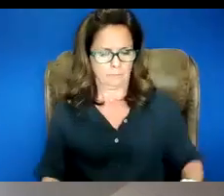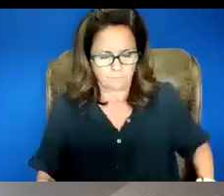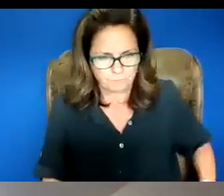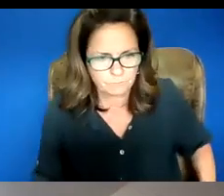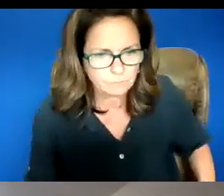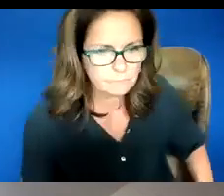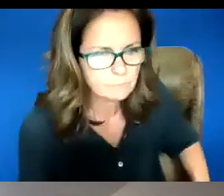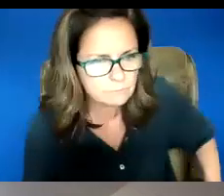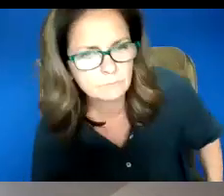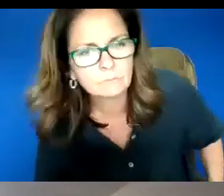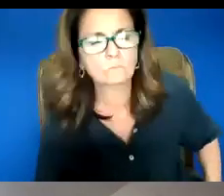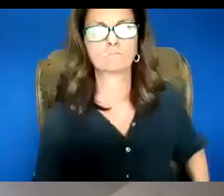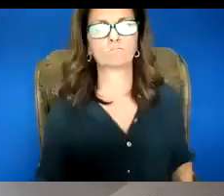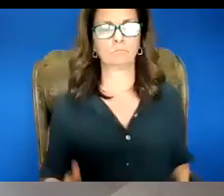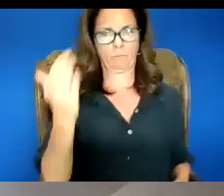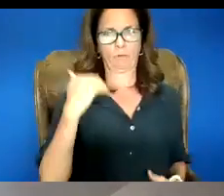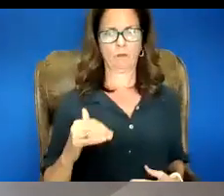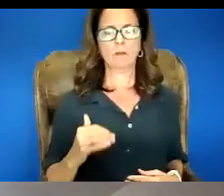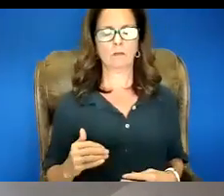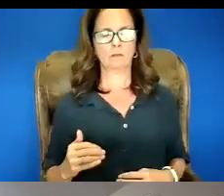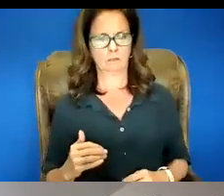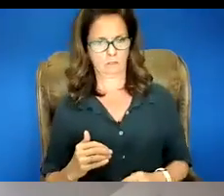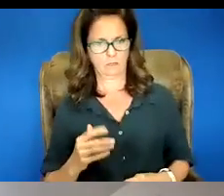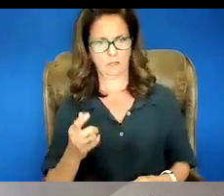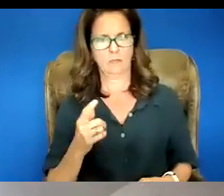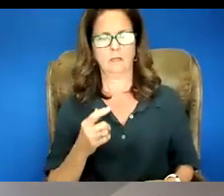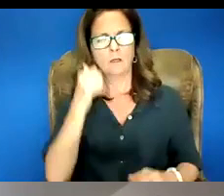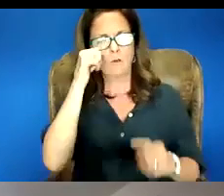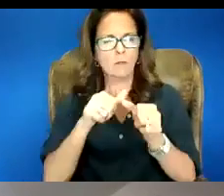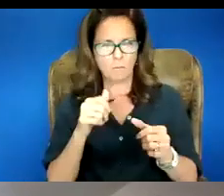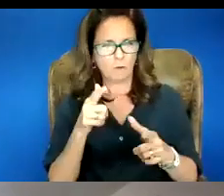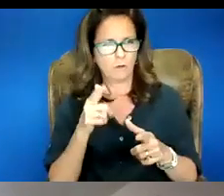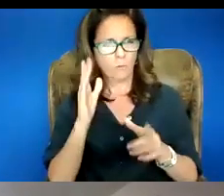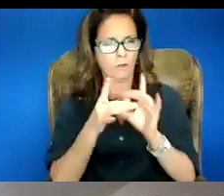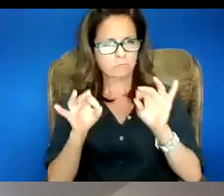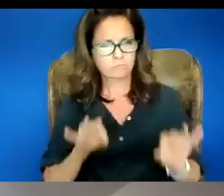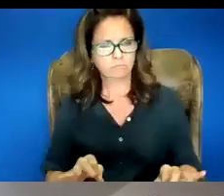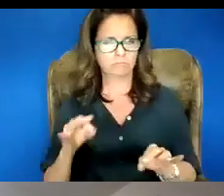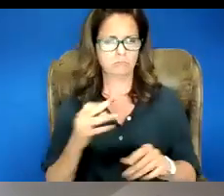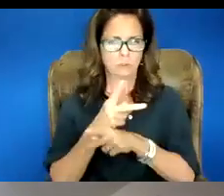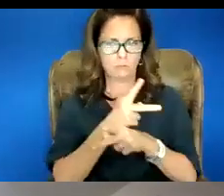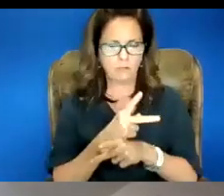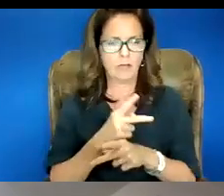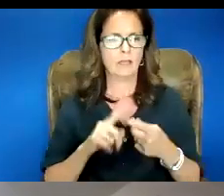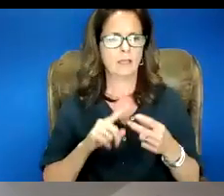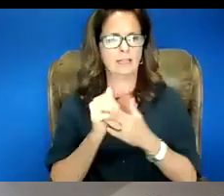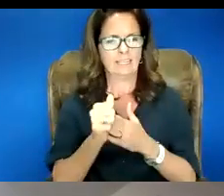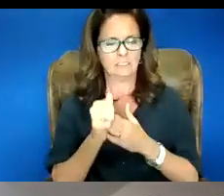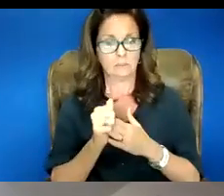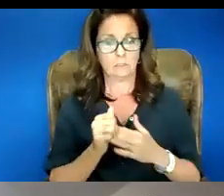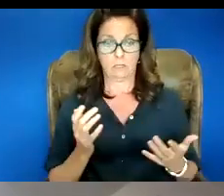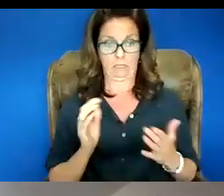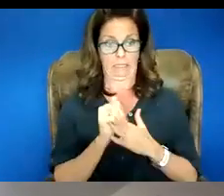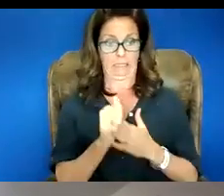And the next slide, as I said, I was going to talk about supervisors and leadership, and our leadership has endorsed the